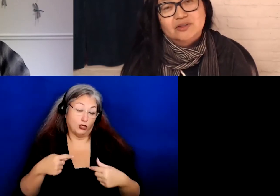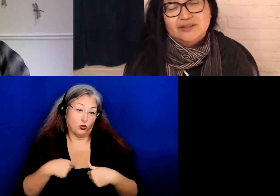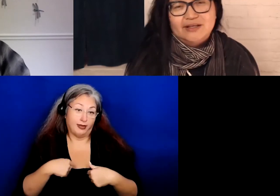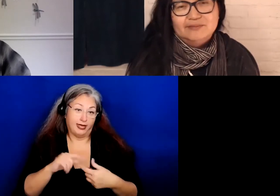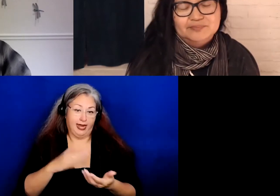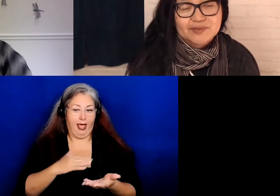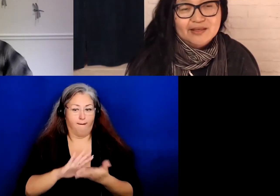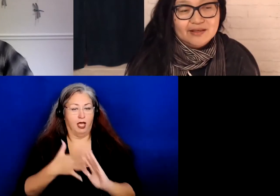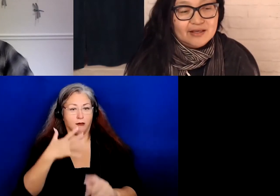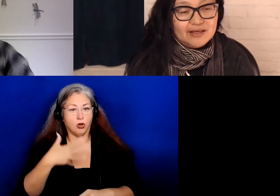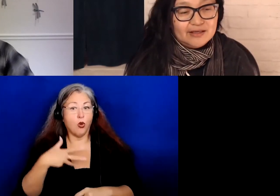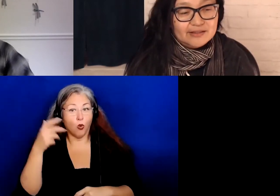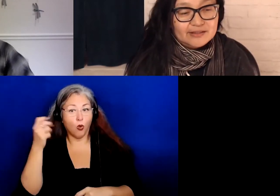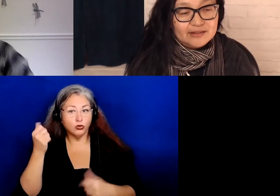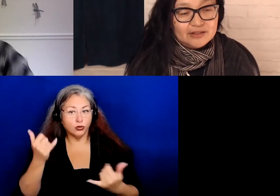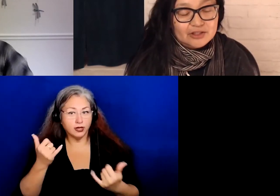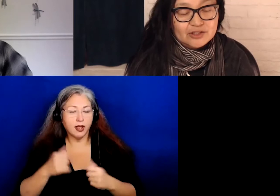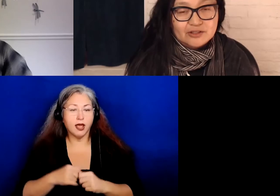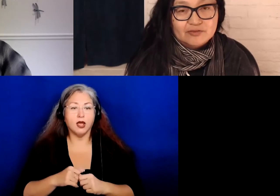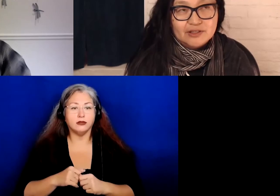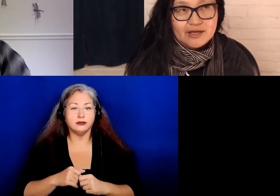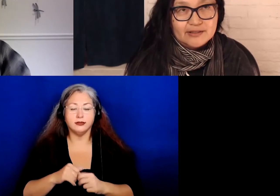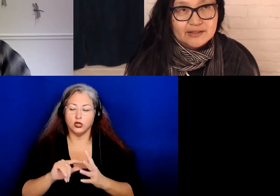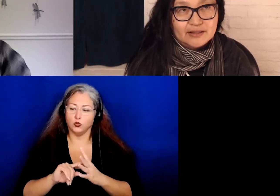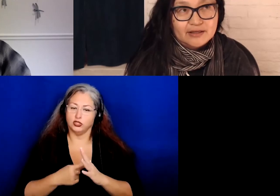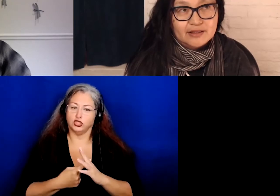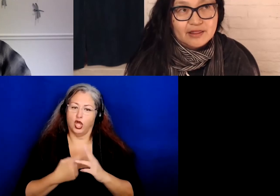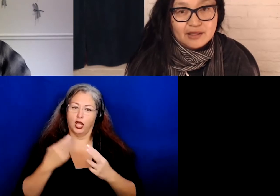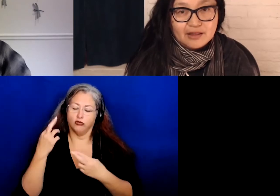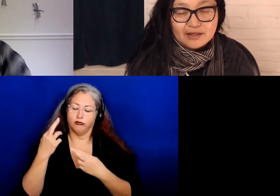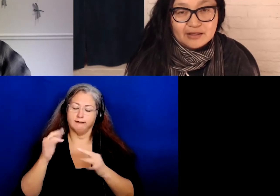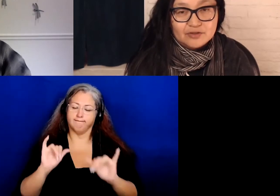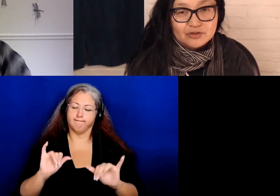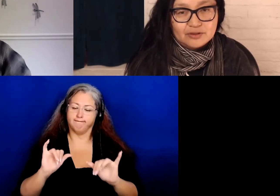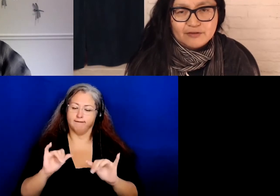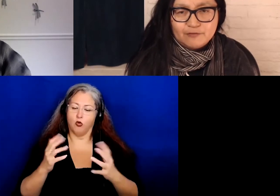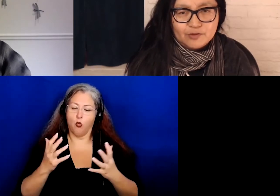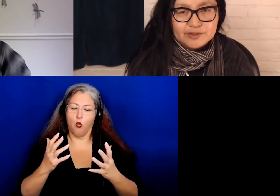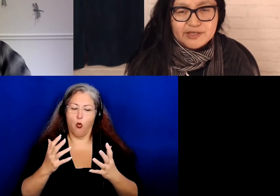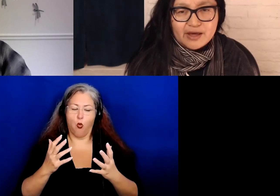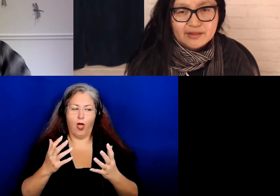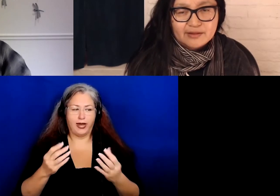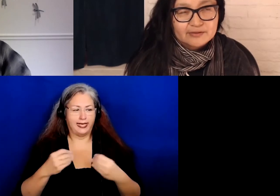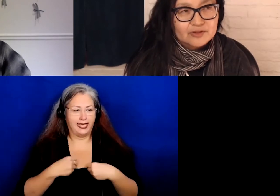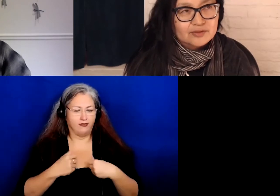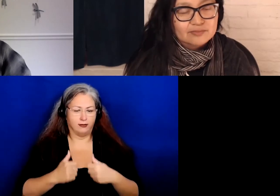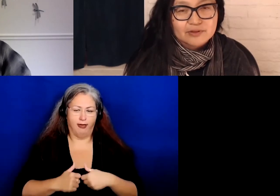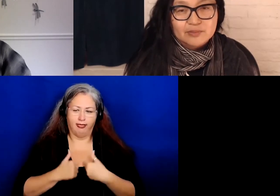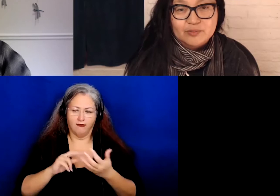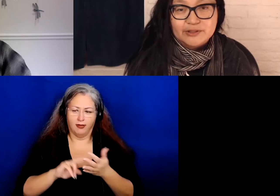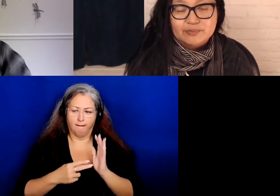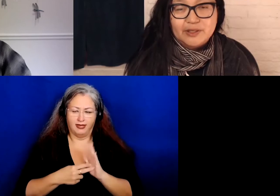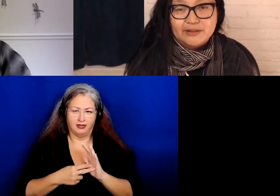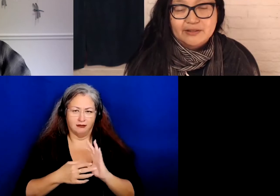get older is you just start to realize that, like, the thing that gives your life form is death, which is